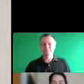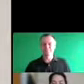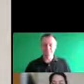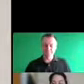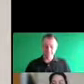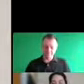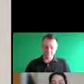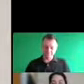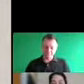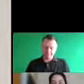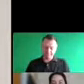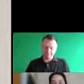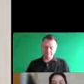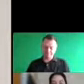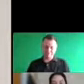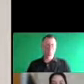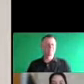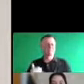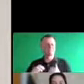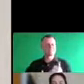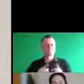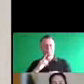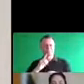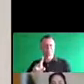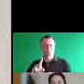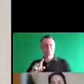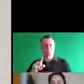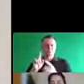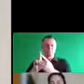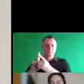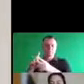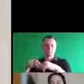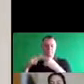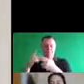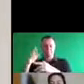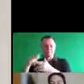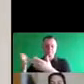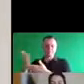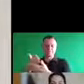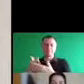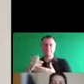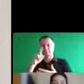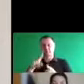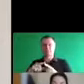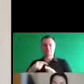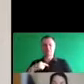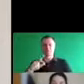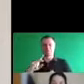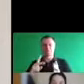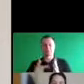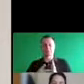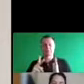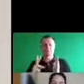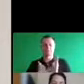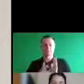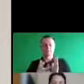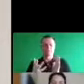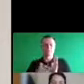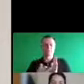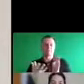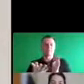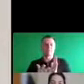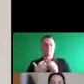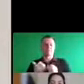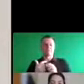you say that, you know, you've spoken to your family. And I think for people who are second, third, fourth, fifth generation